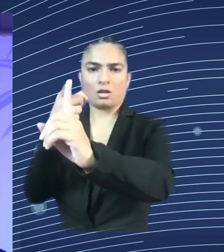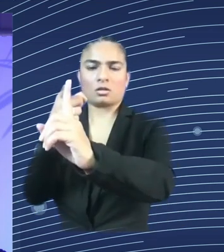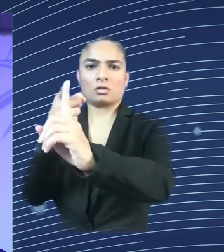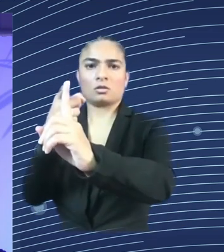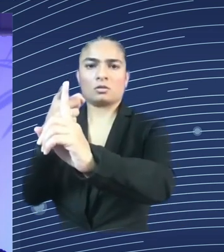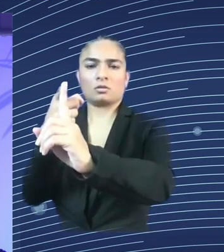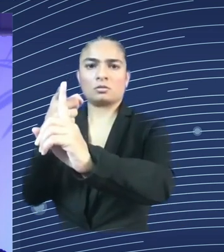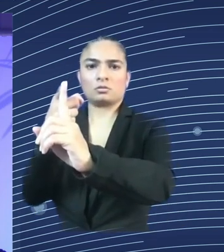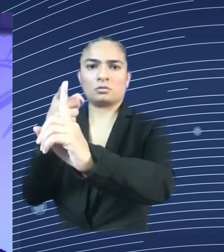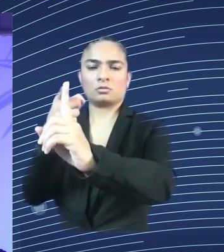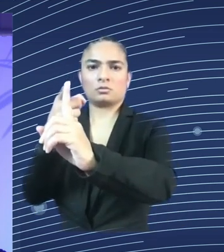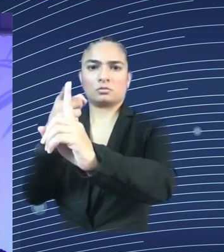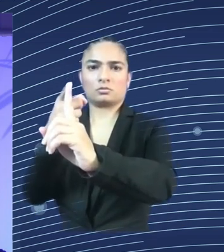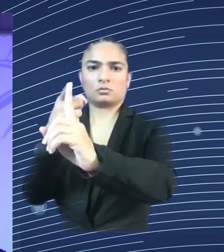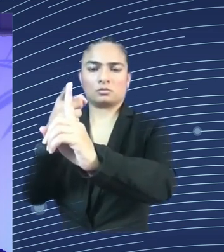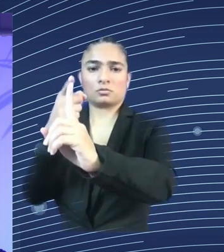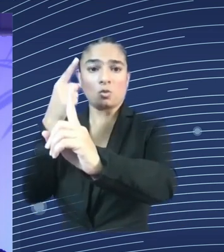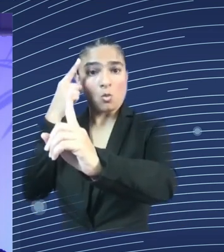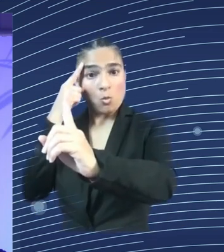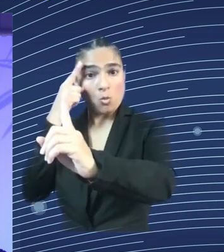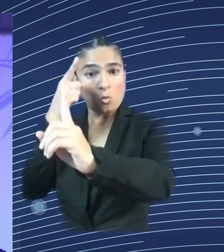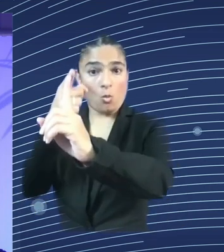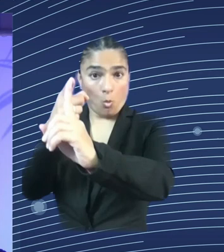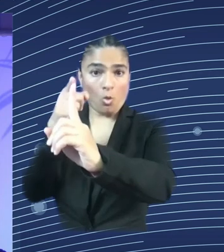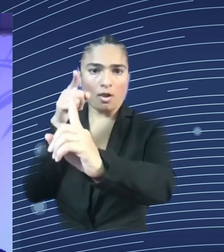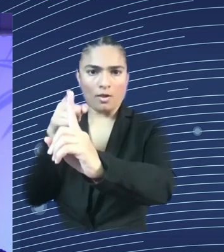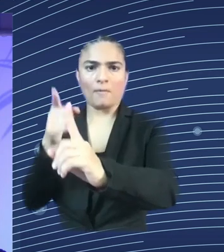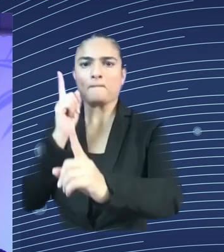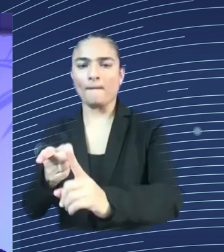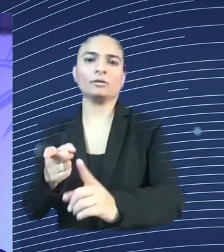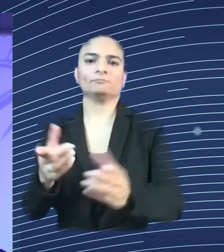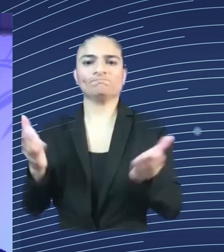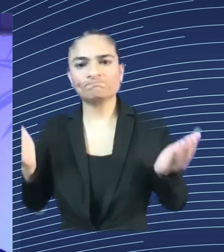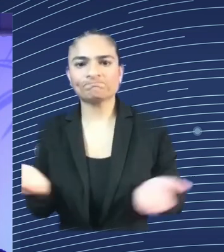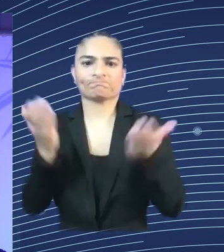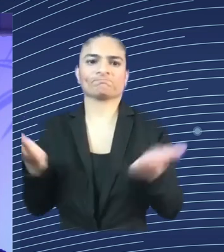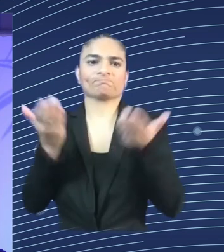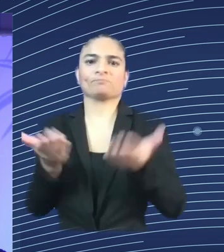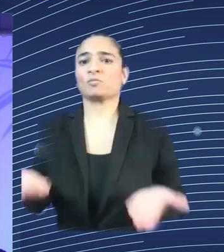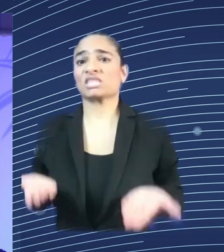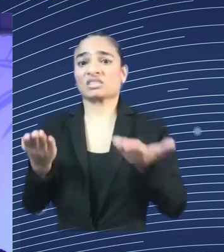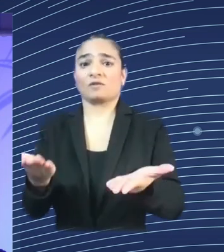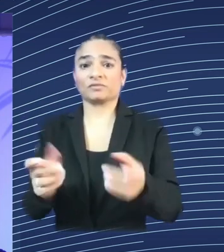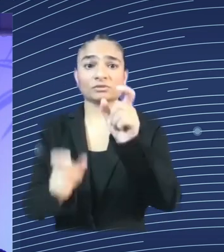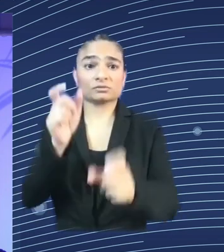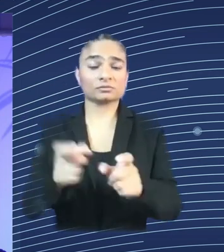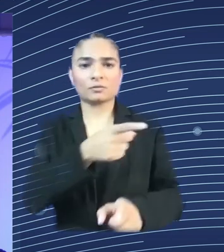citizens, and also to combat frauds, data protection should be